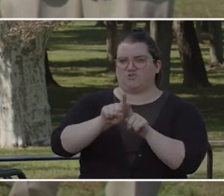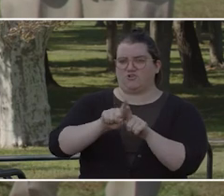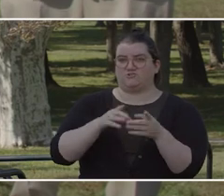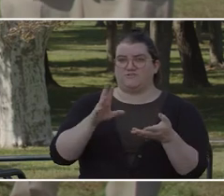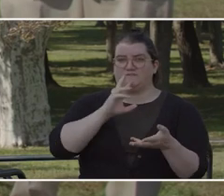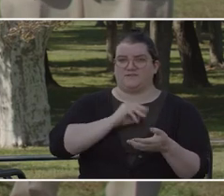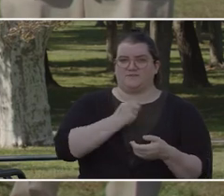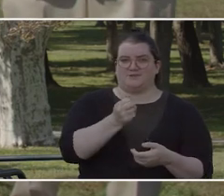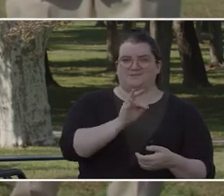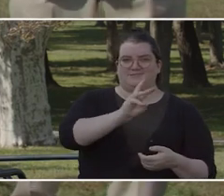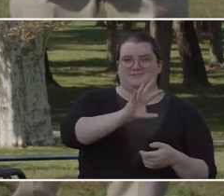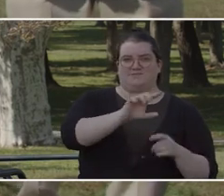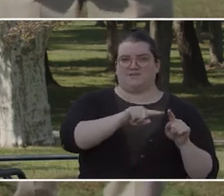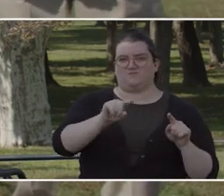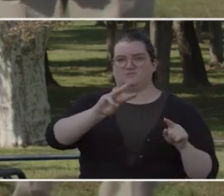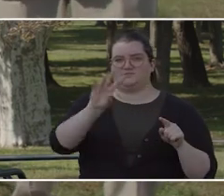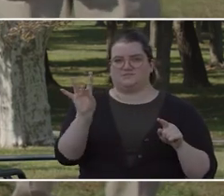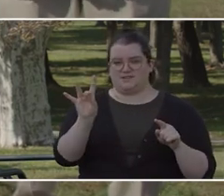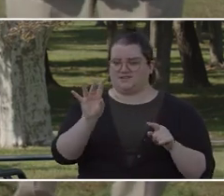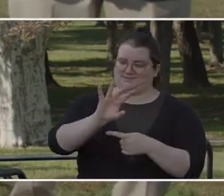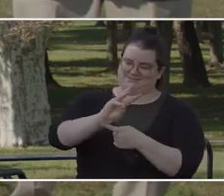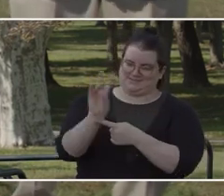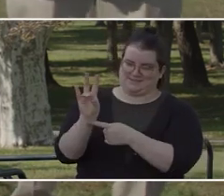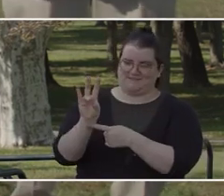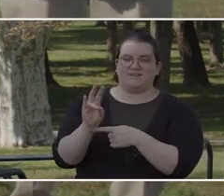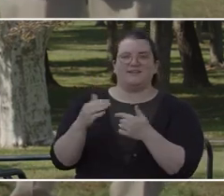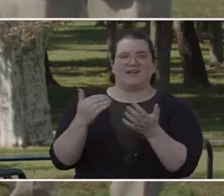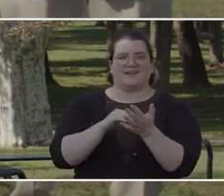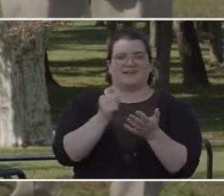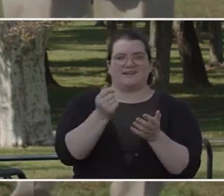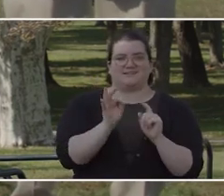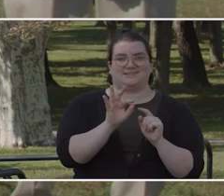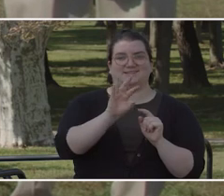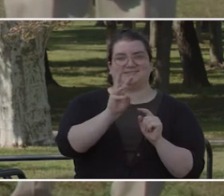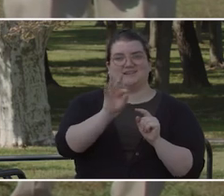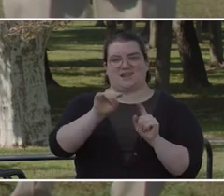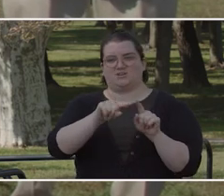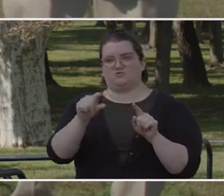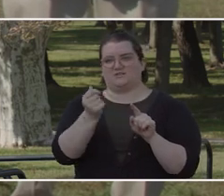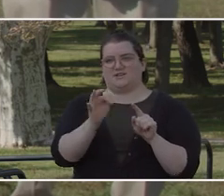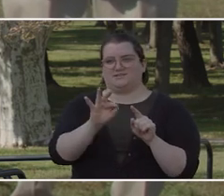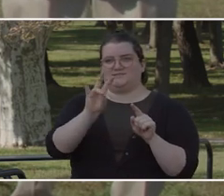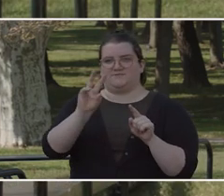from 1965 to 67, and again in 1969 through 1972.